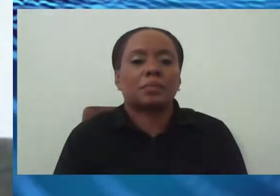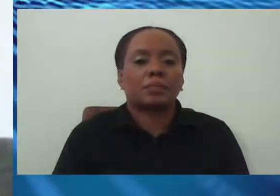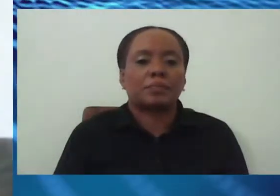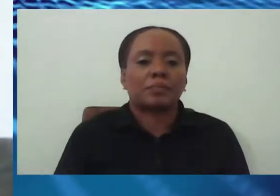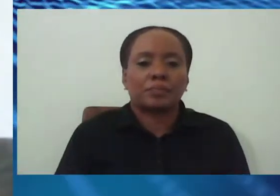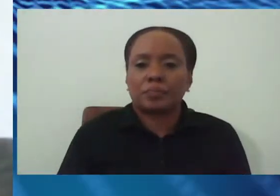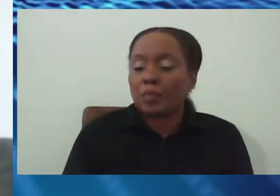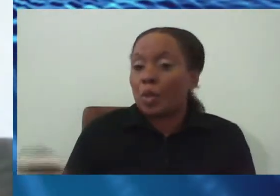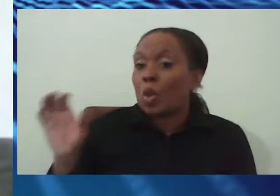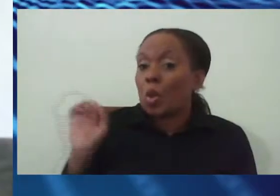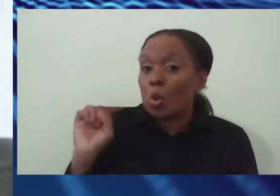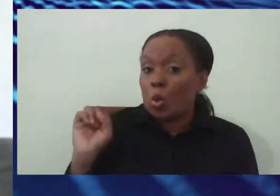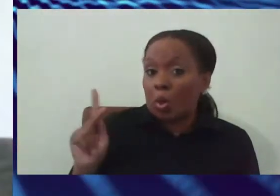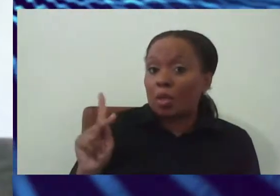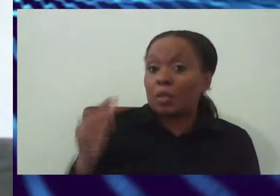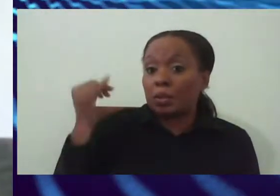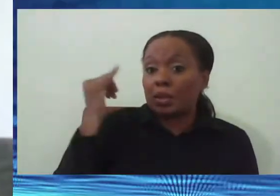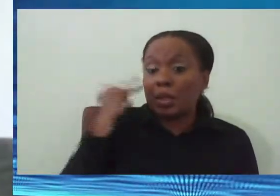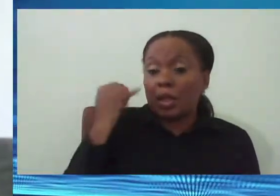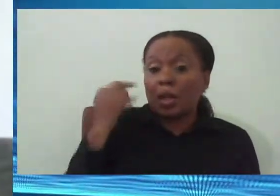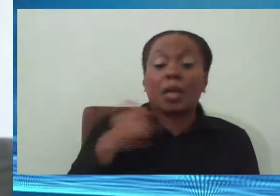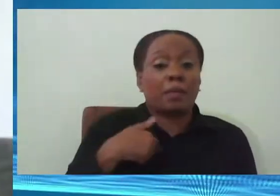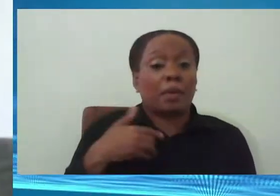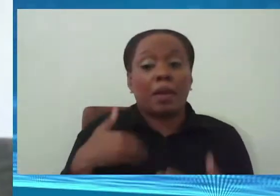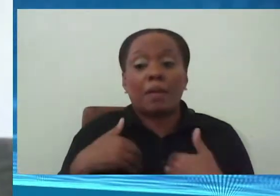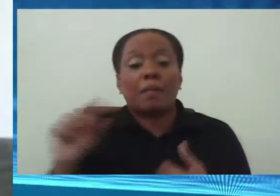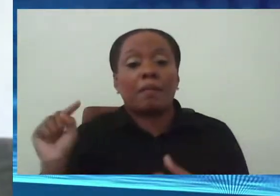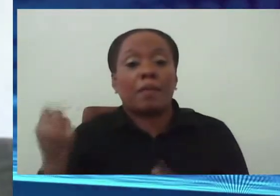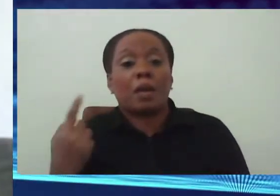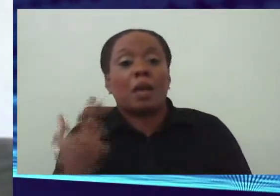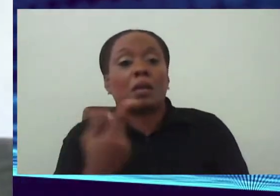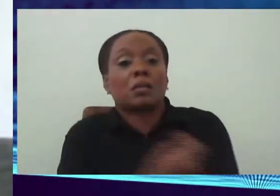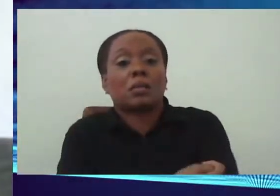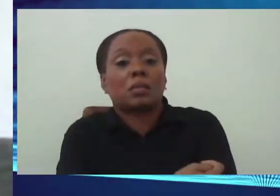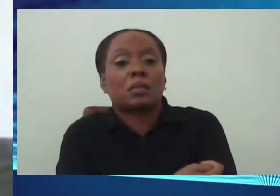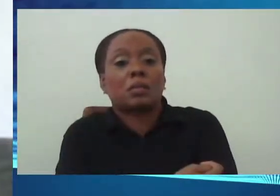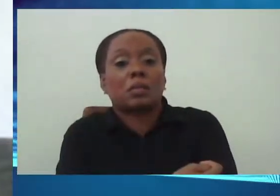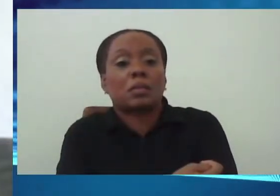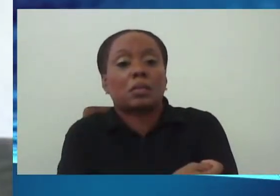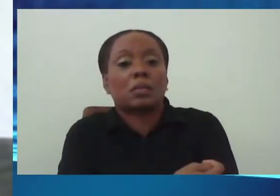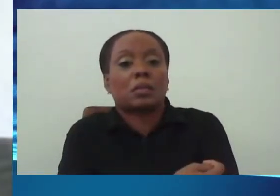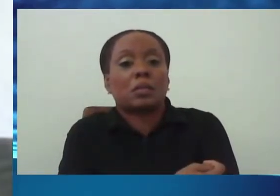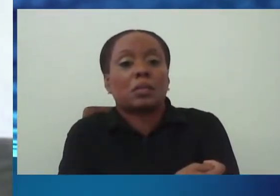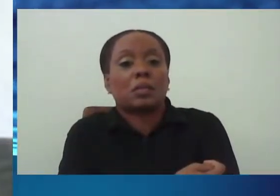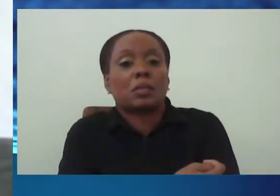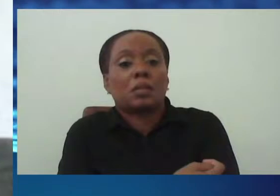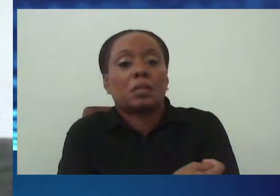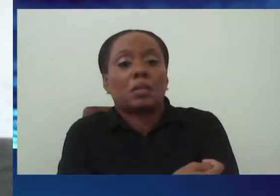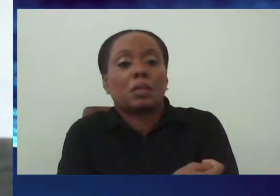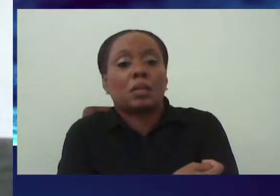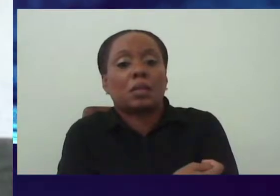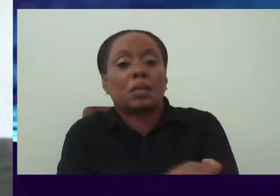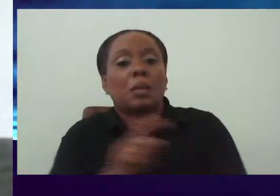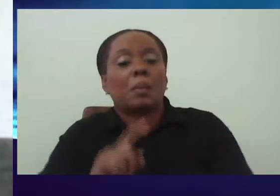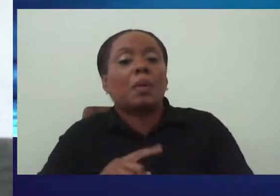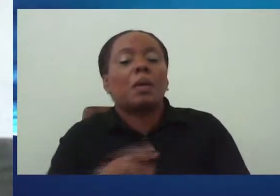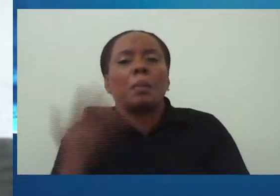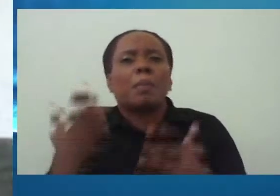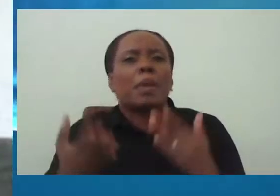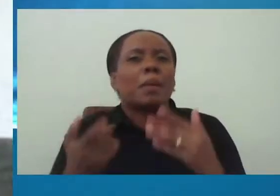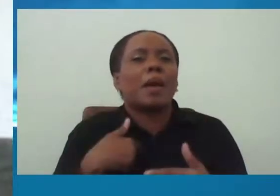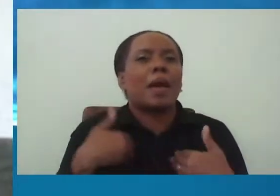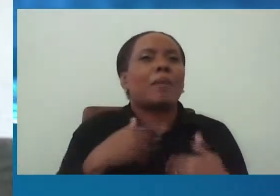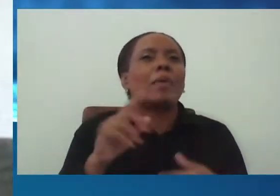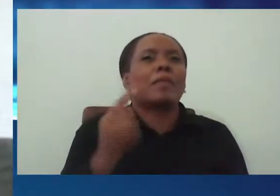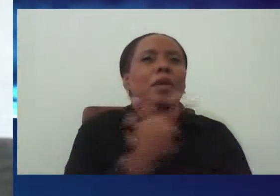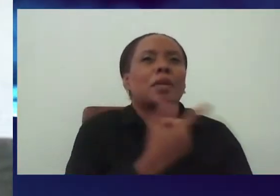that I had my first shot, but I caught COVID in the intervening period, how long